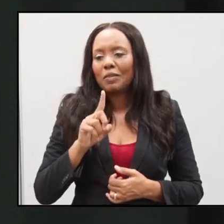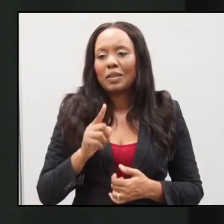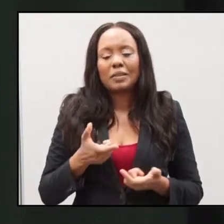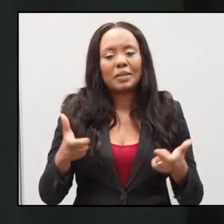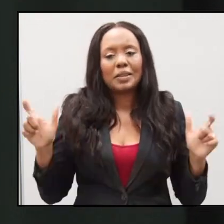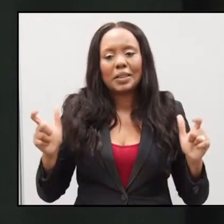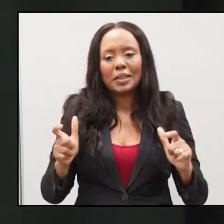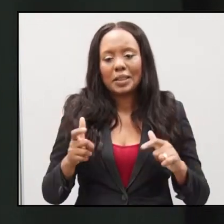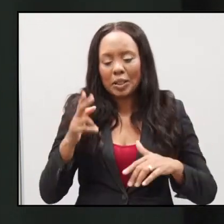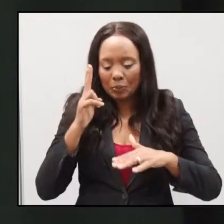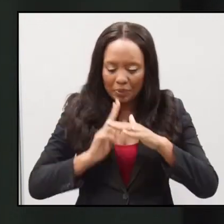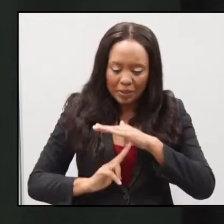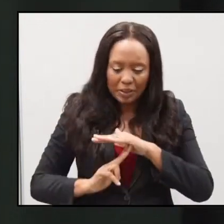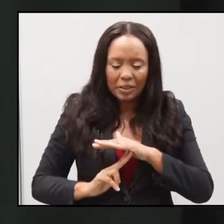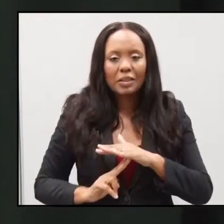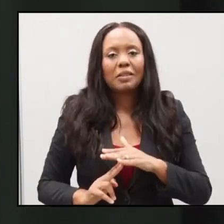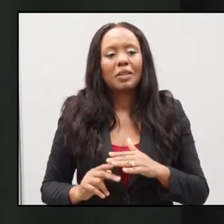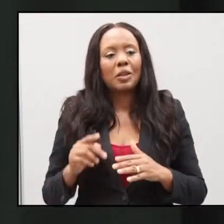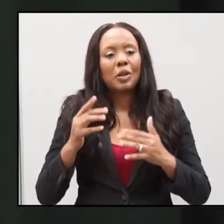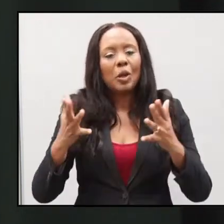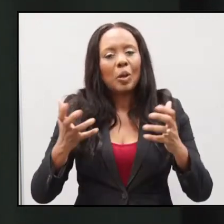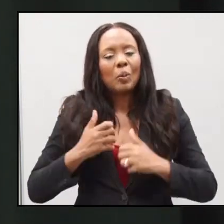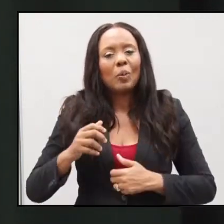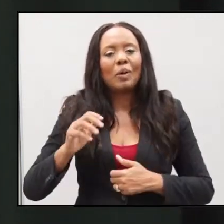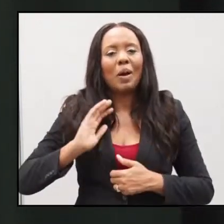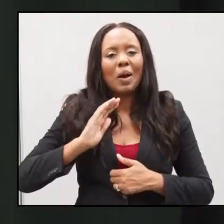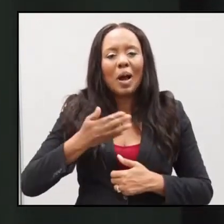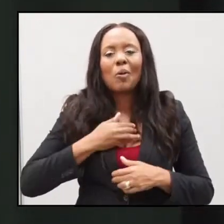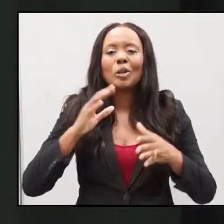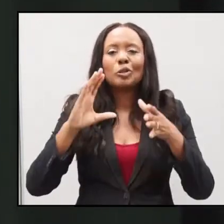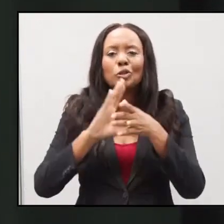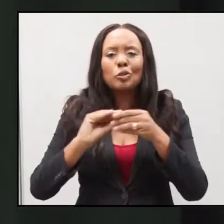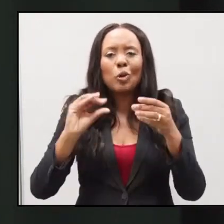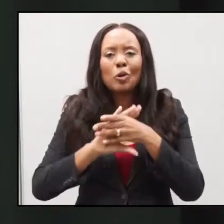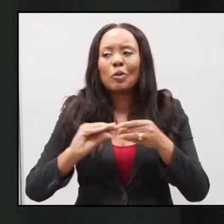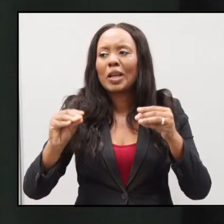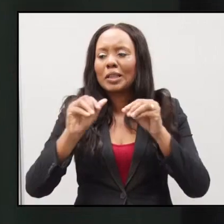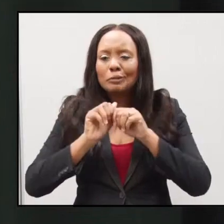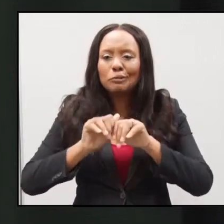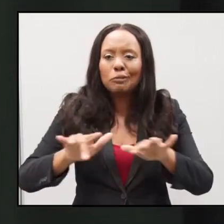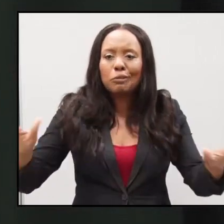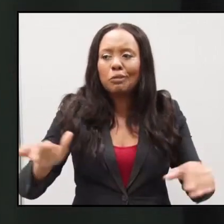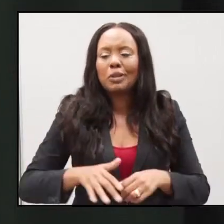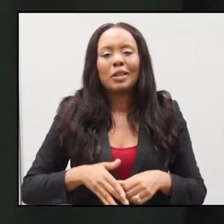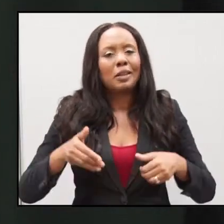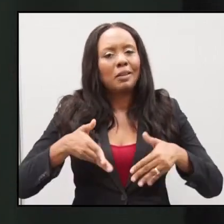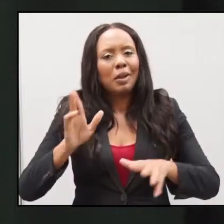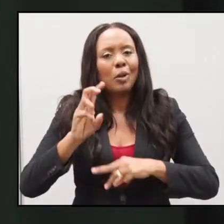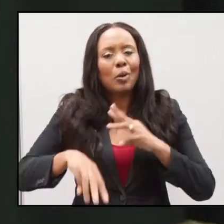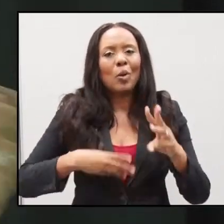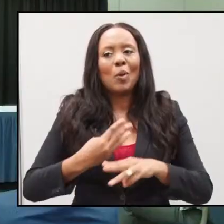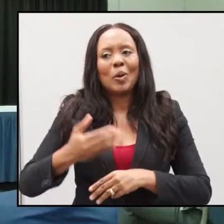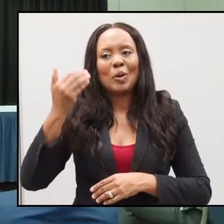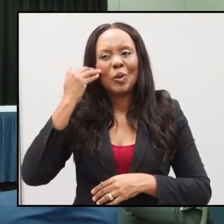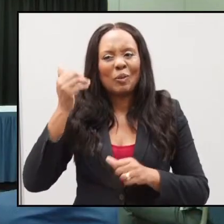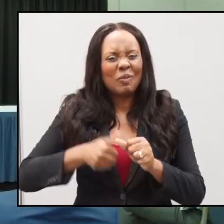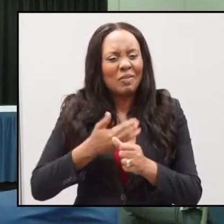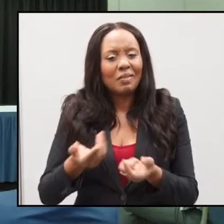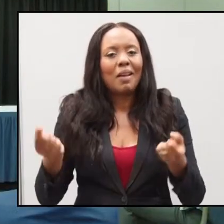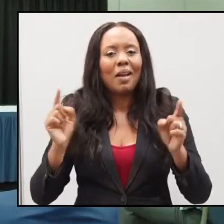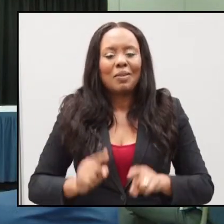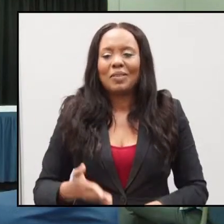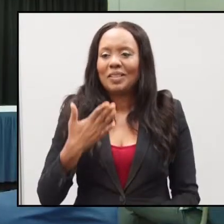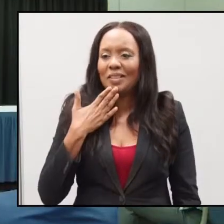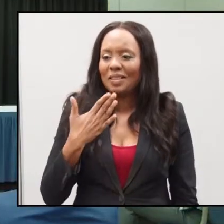to help us tell our story and to let the world know what transpired here. Thank you so much. Thank